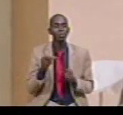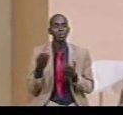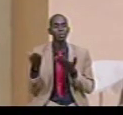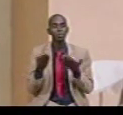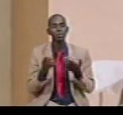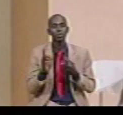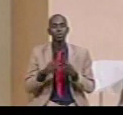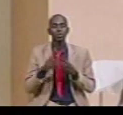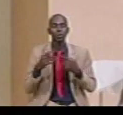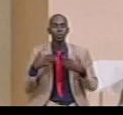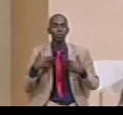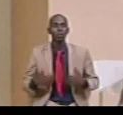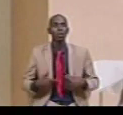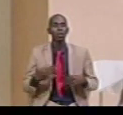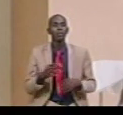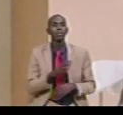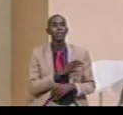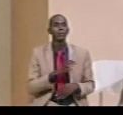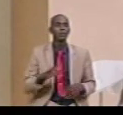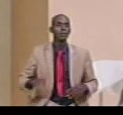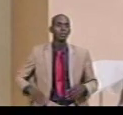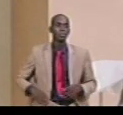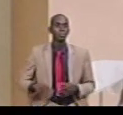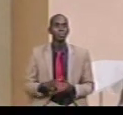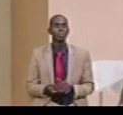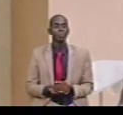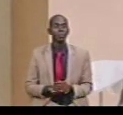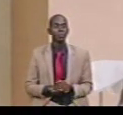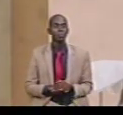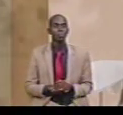unbroken service to the body of Christ.